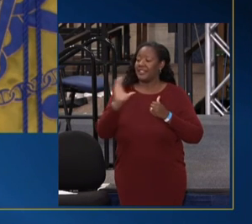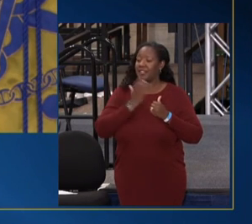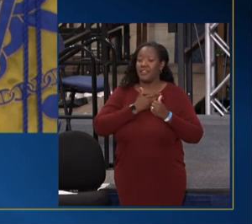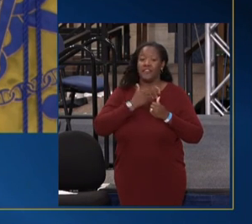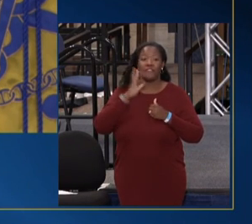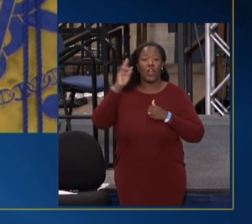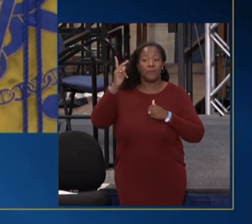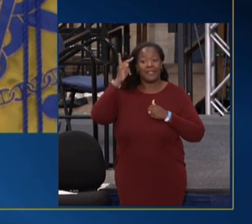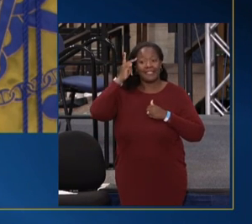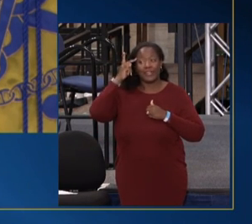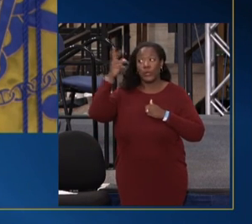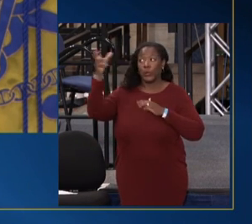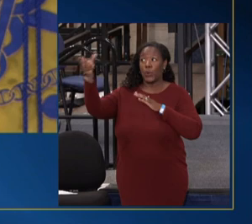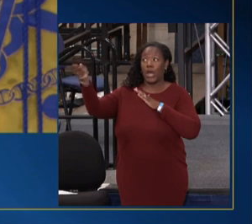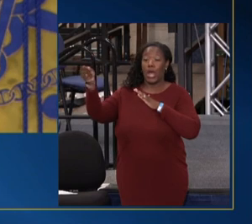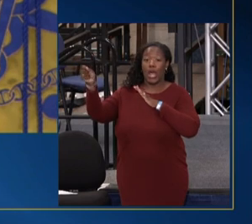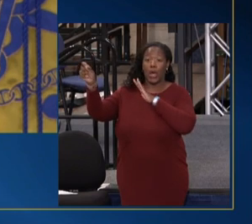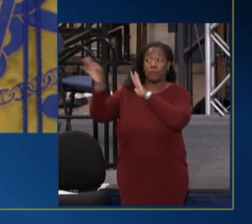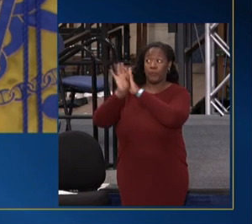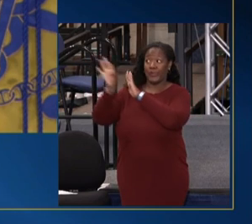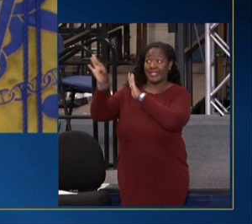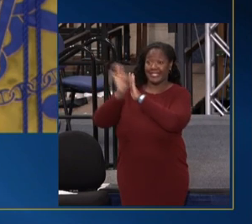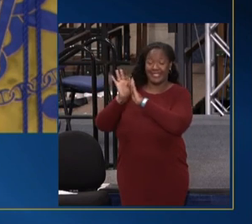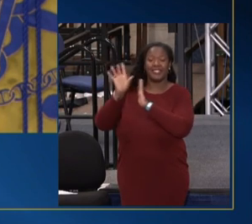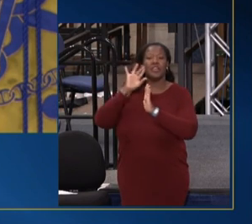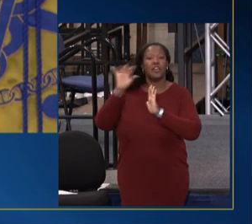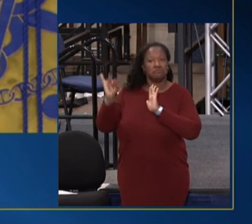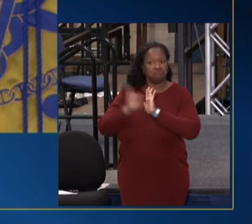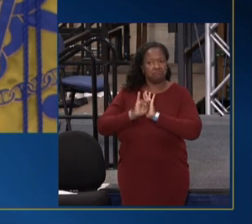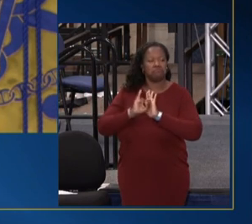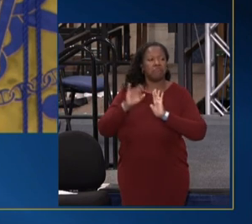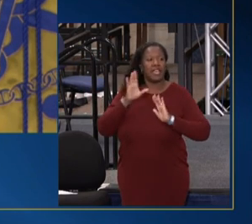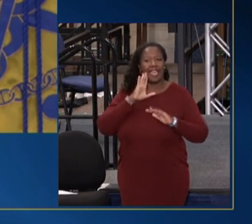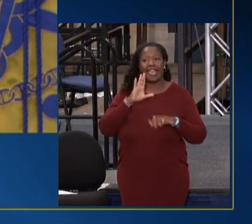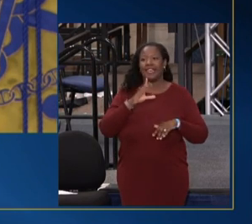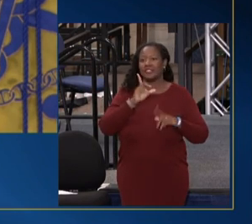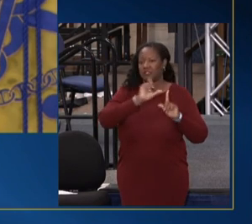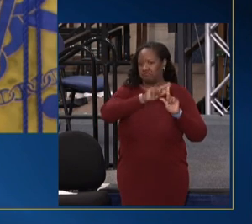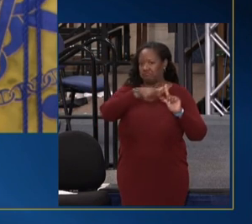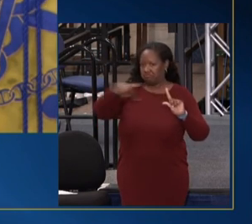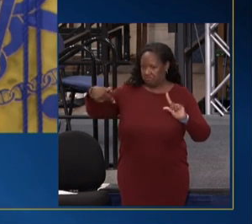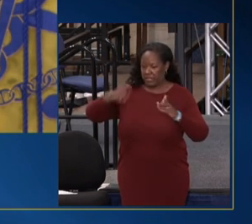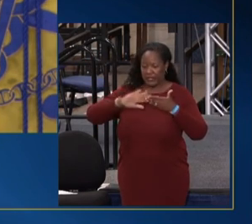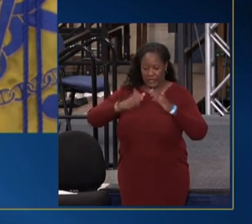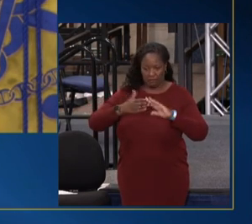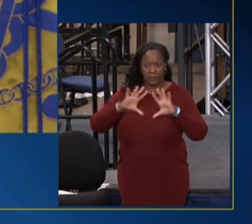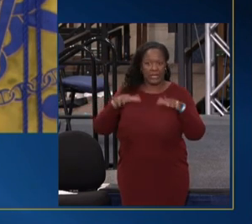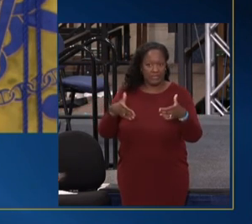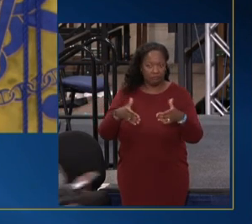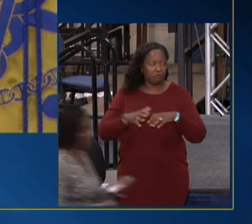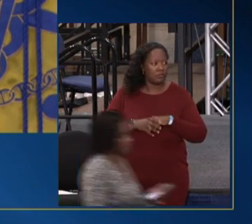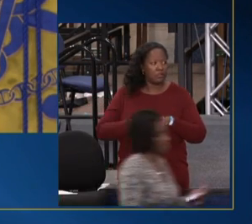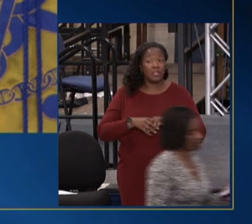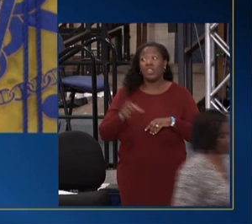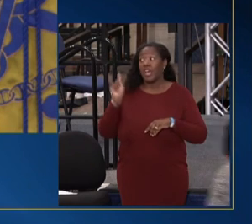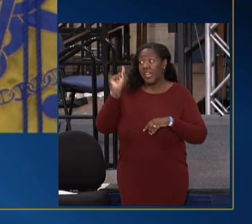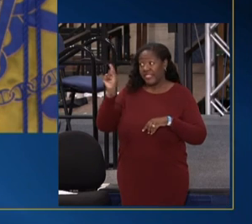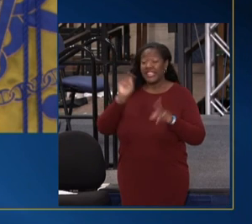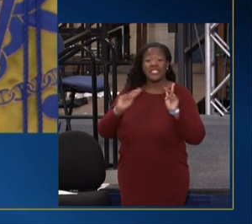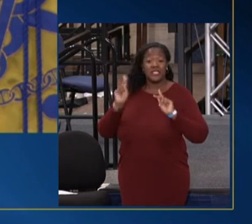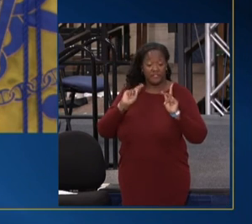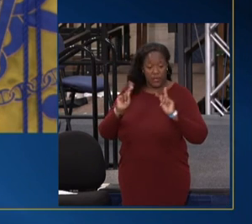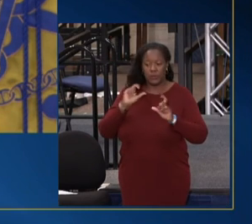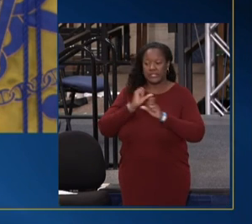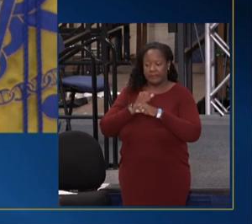political appointees identify as lesbian, gay, bisexual, transgender, and queer. And these folks really do make our